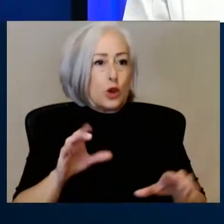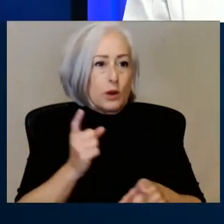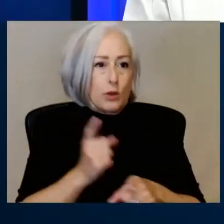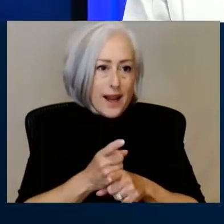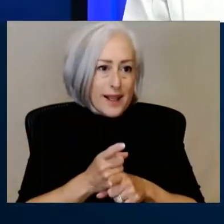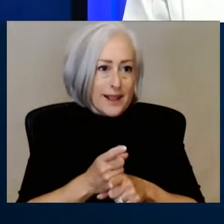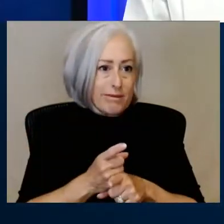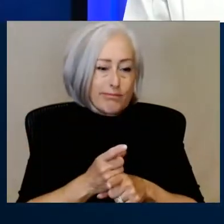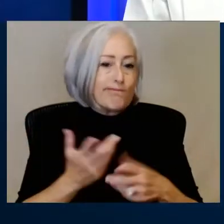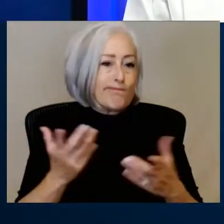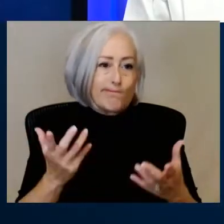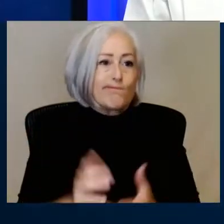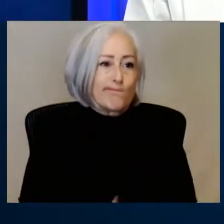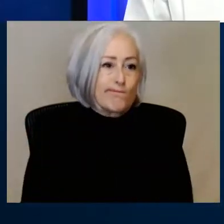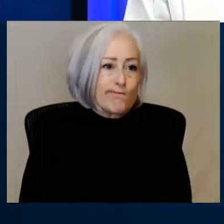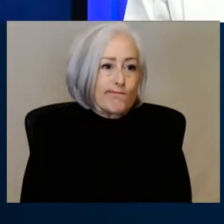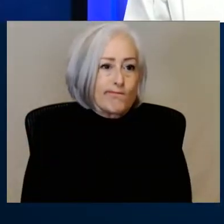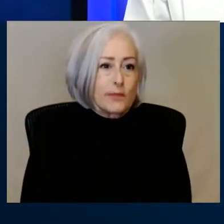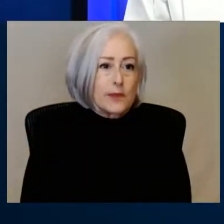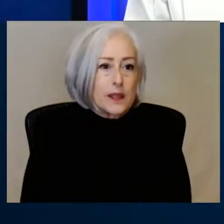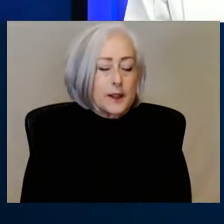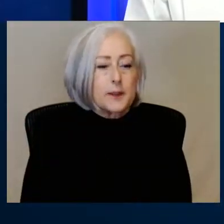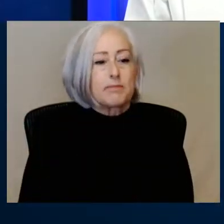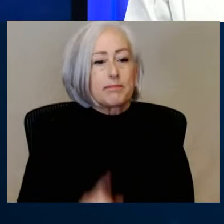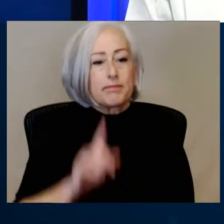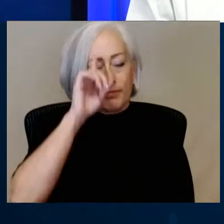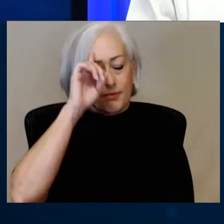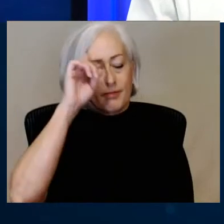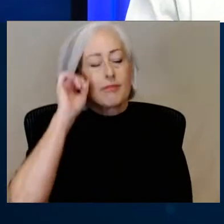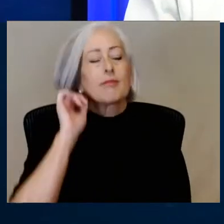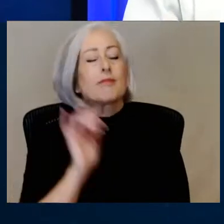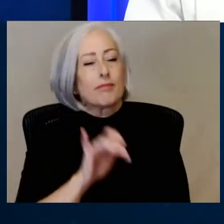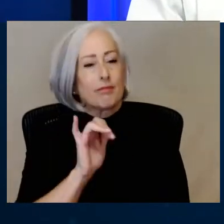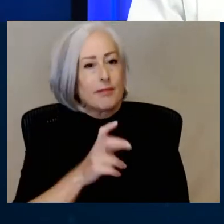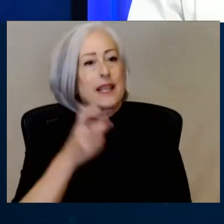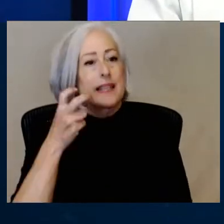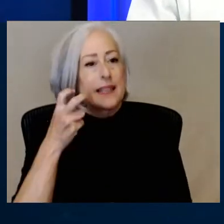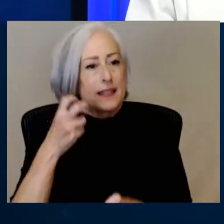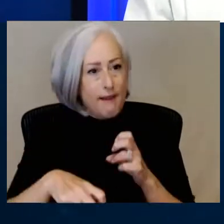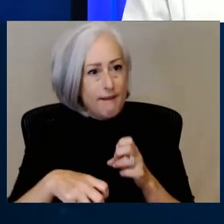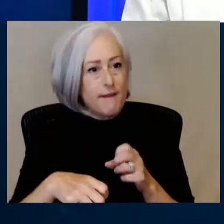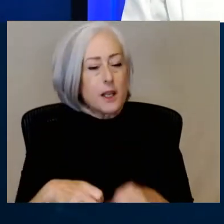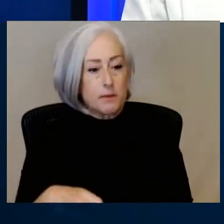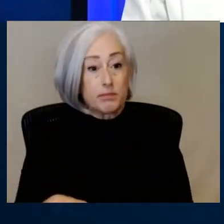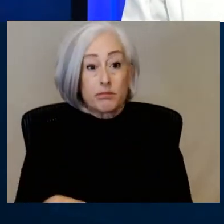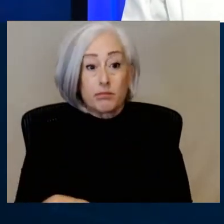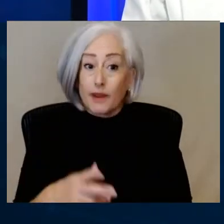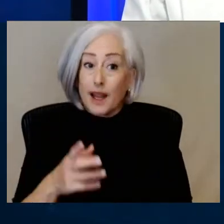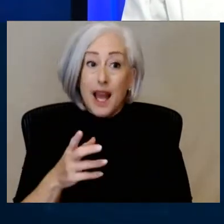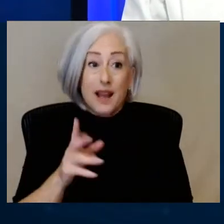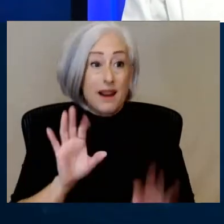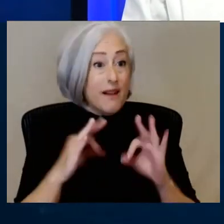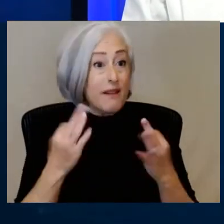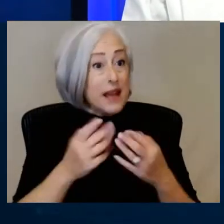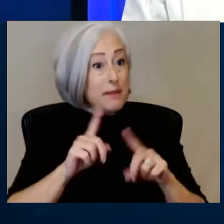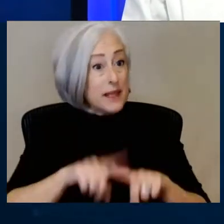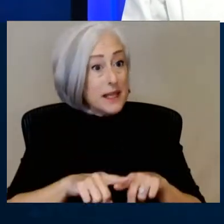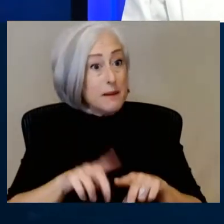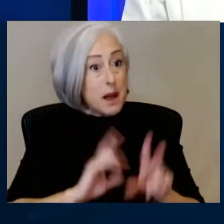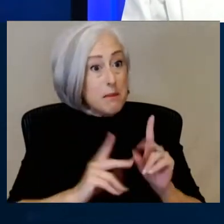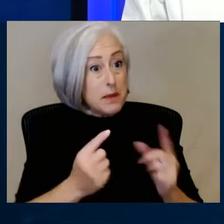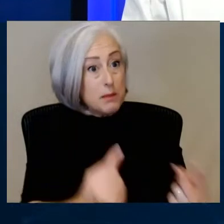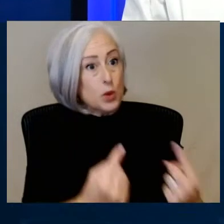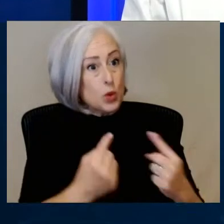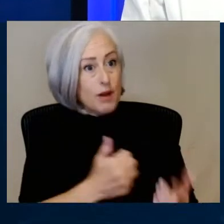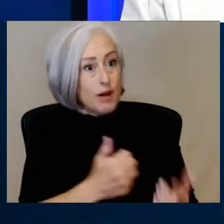right. Yeah, that was tough. And then if a family depended on people coming in, and when those caregivers got